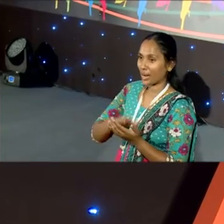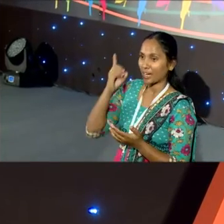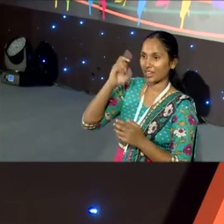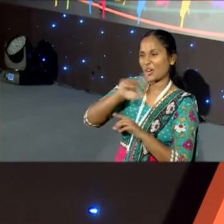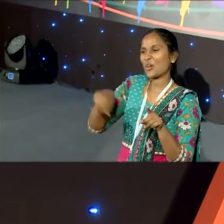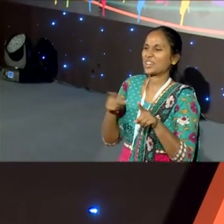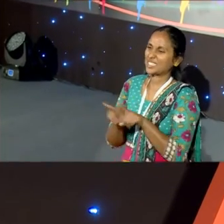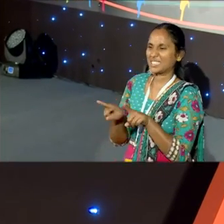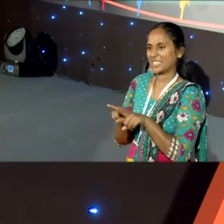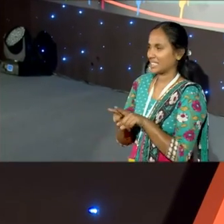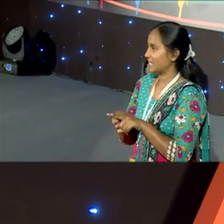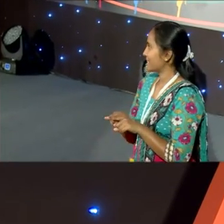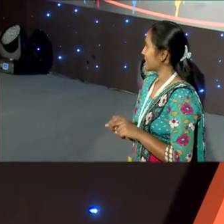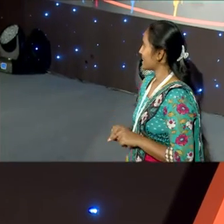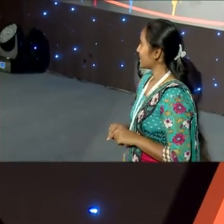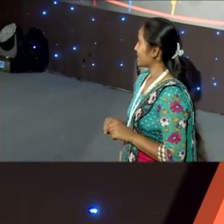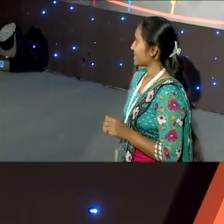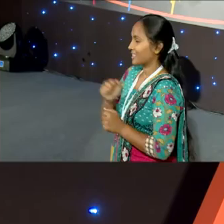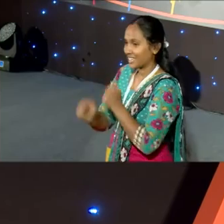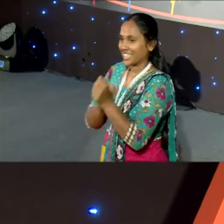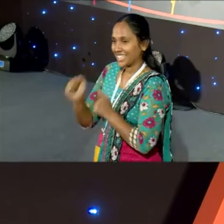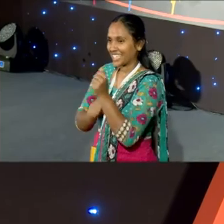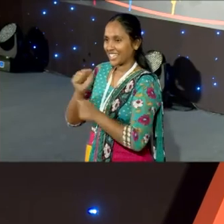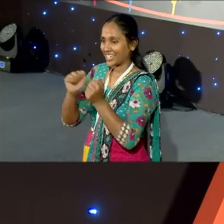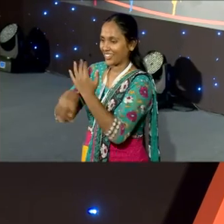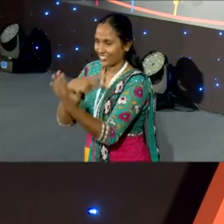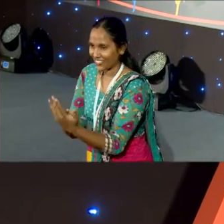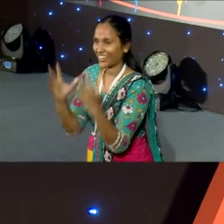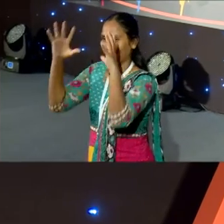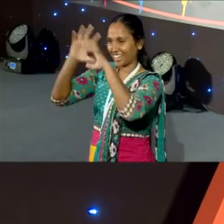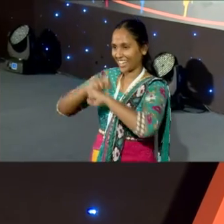dream. It's that they're running, and they fall into a gadda.